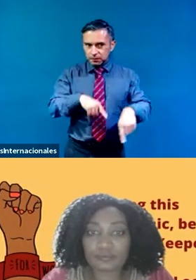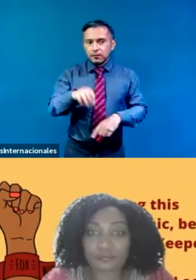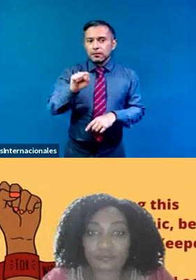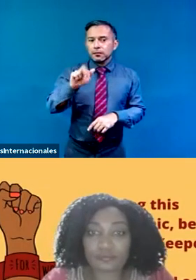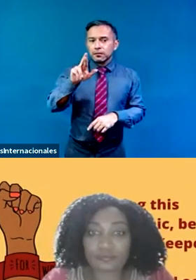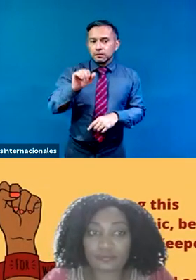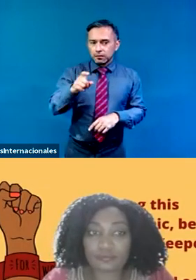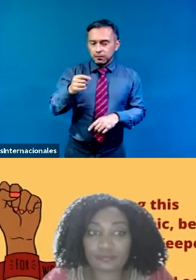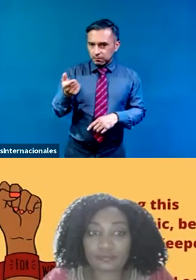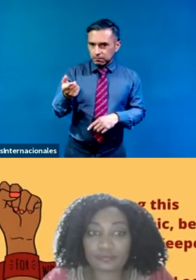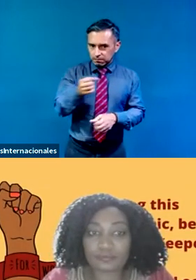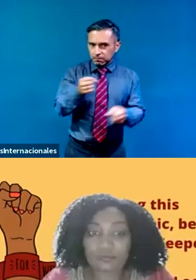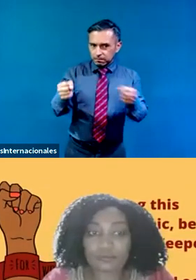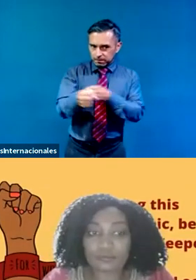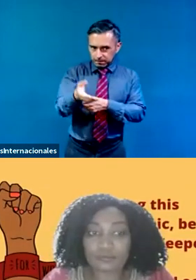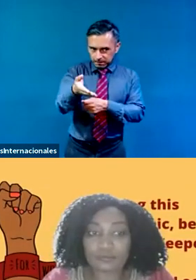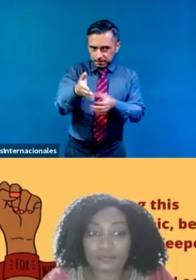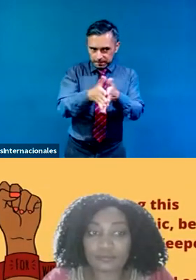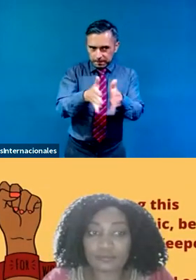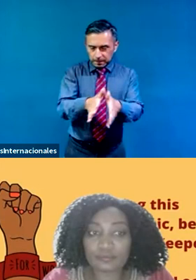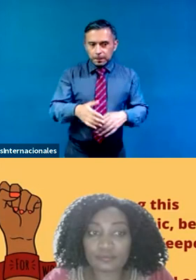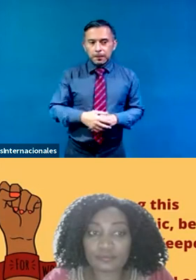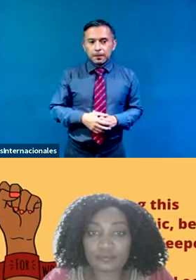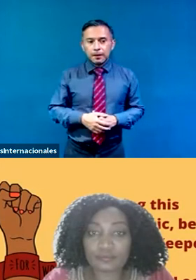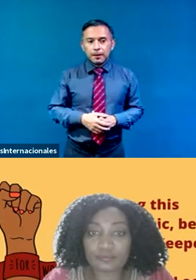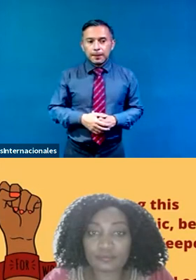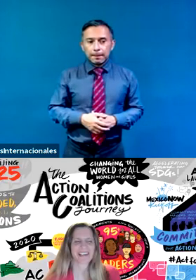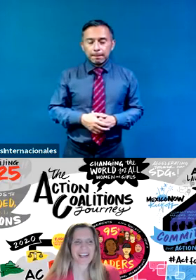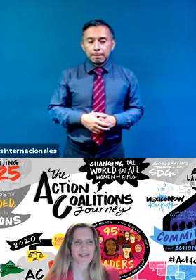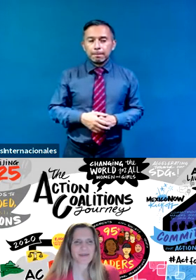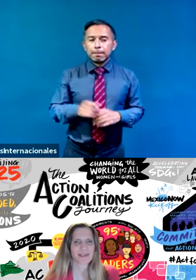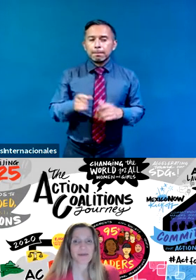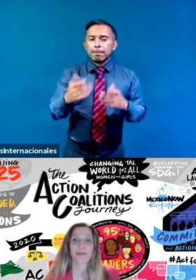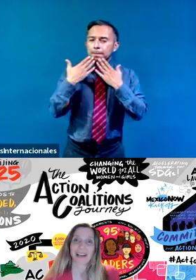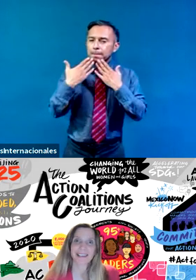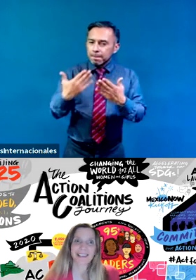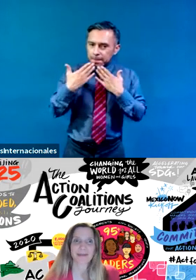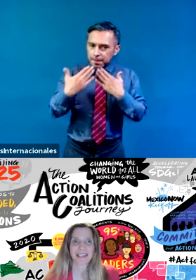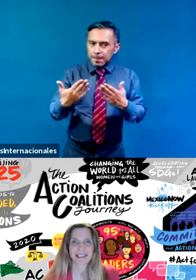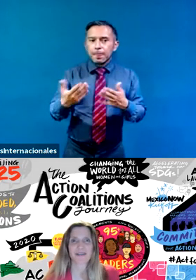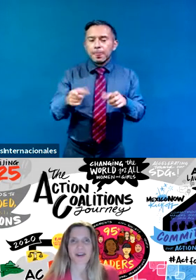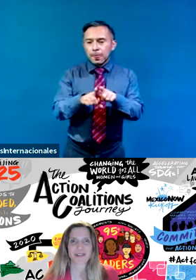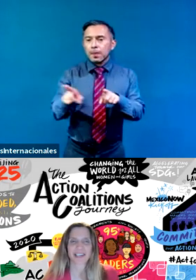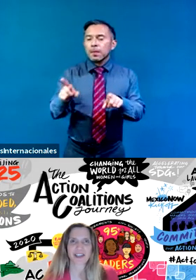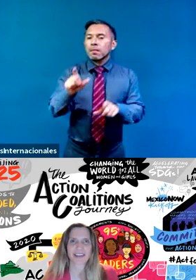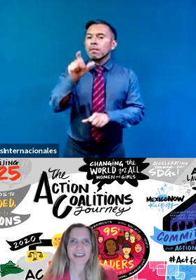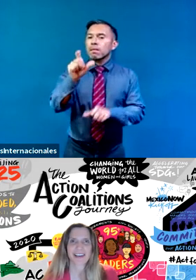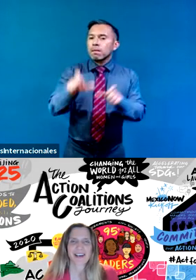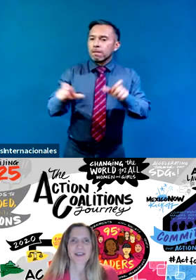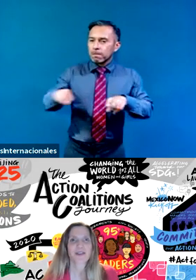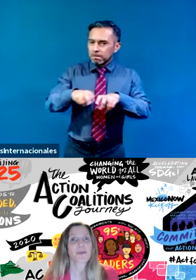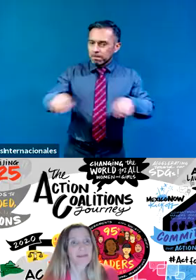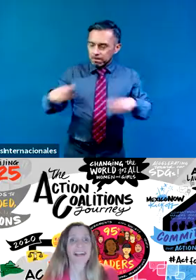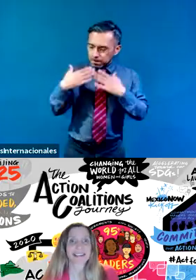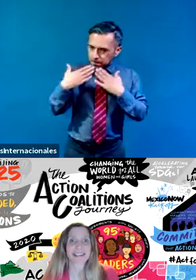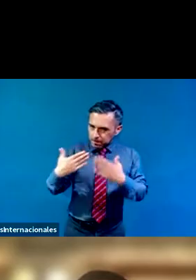Thank you so much, Venge, and indeed to all the amazing panelists for today's really robust, substantive conversation.